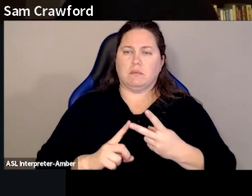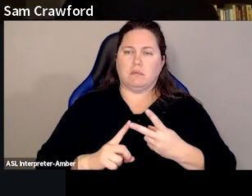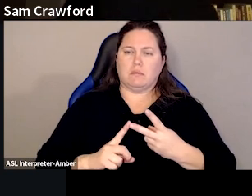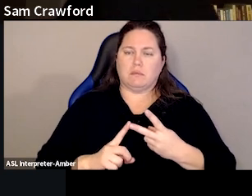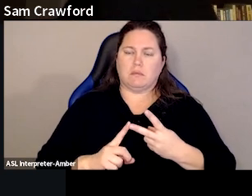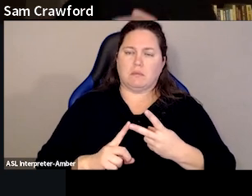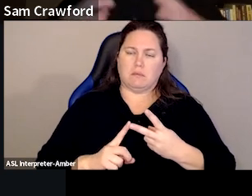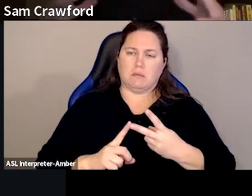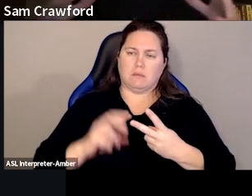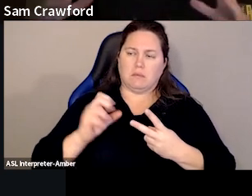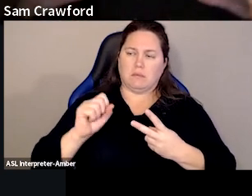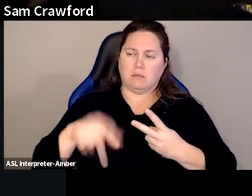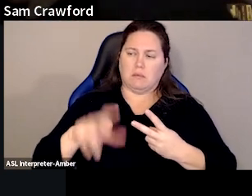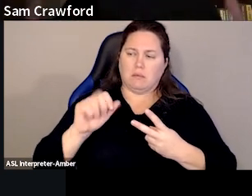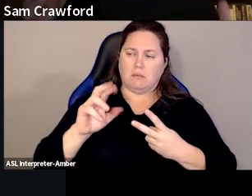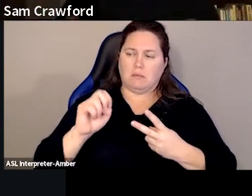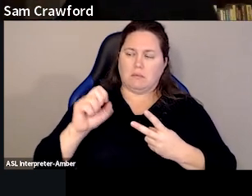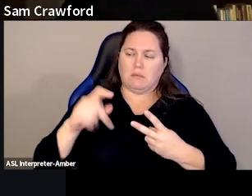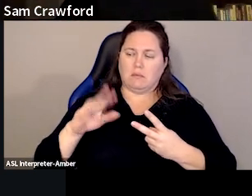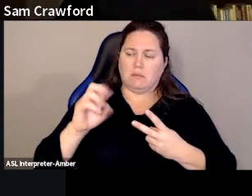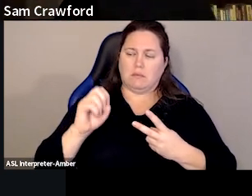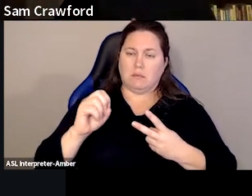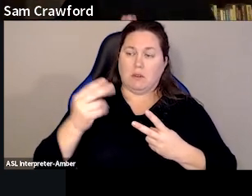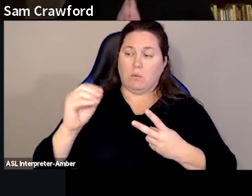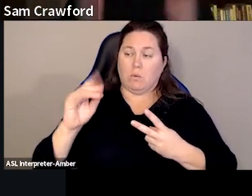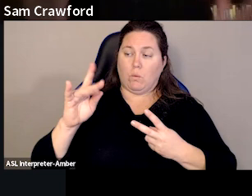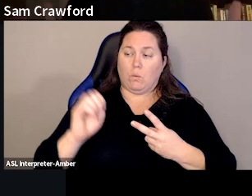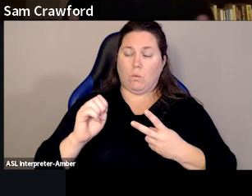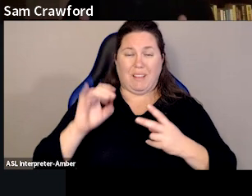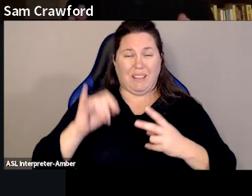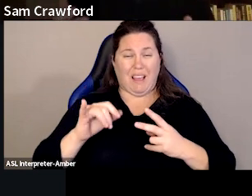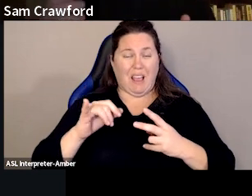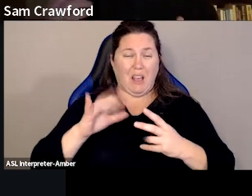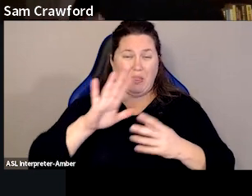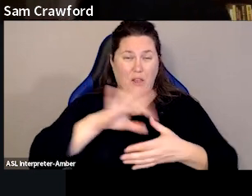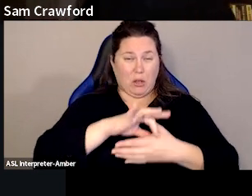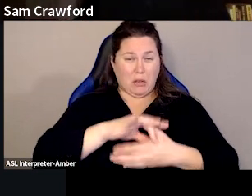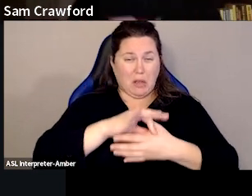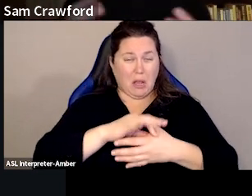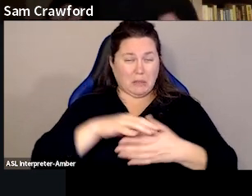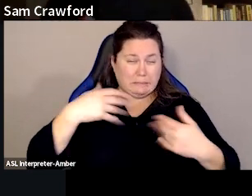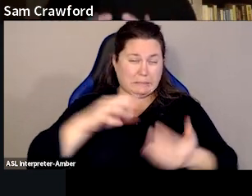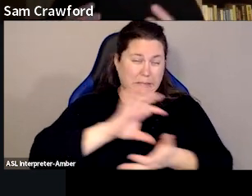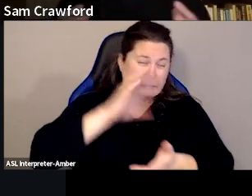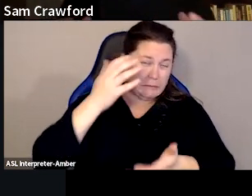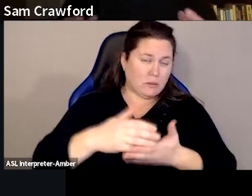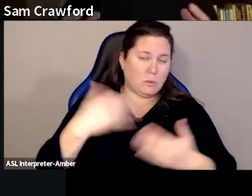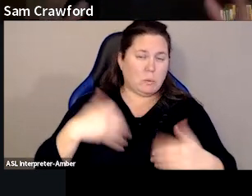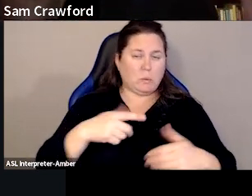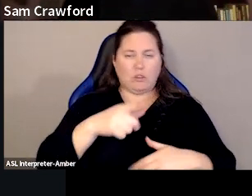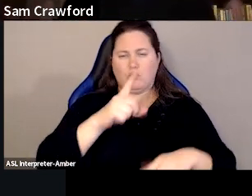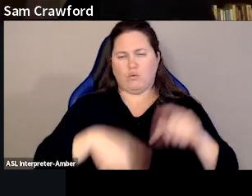Squarespace and no code in general just couldn't house the sheer volume of content that the team had. And again, we were able to deal with